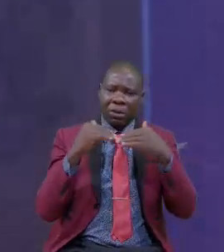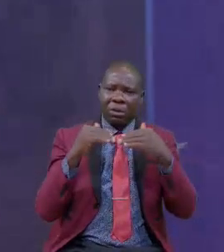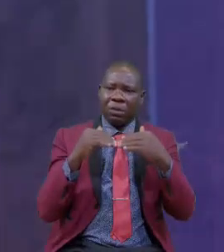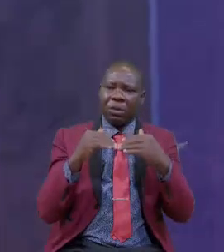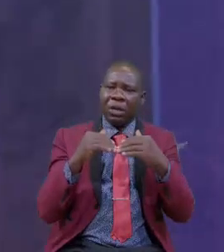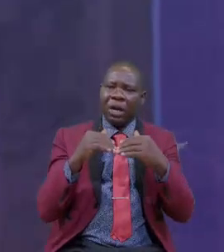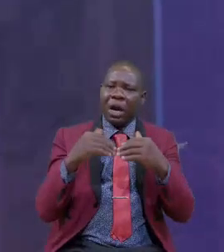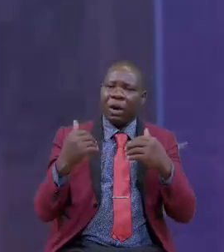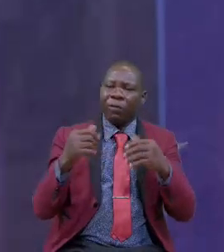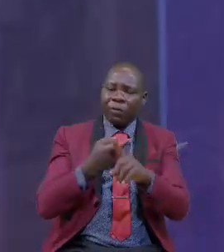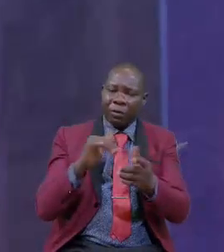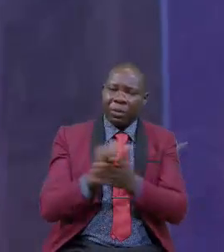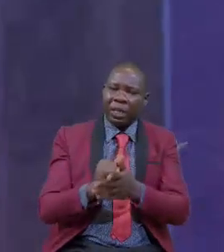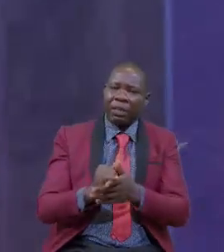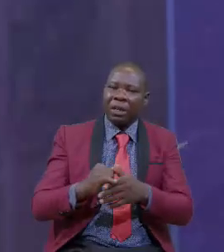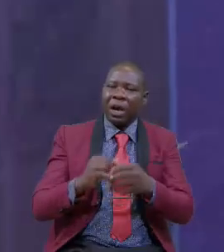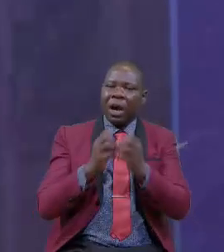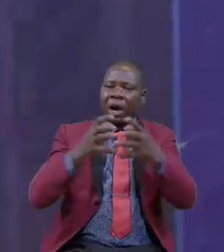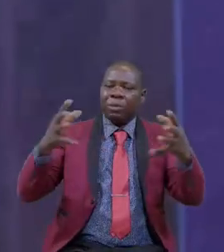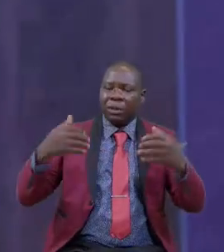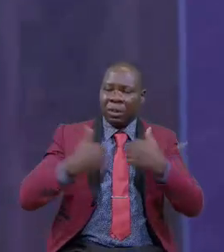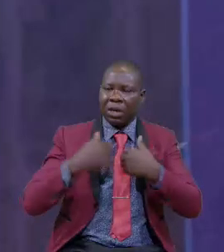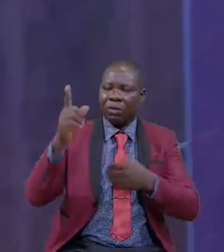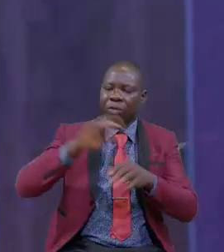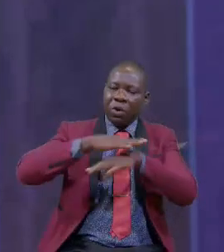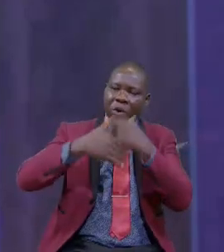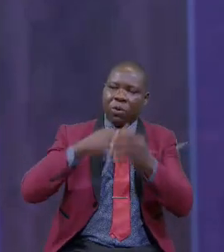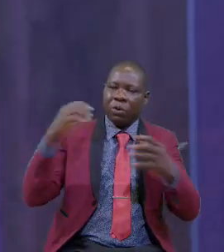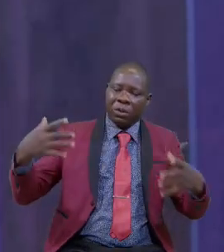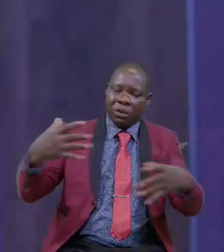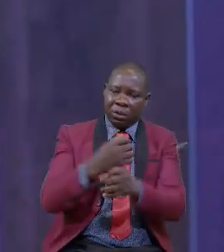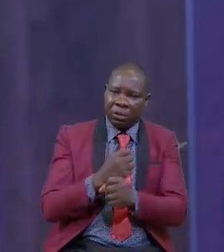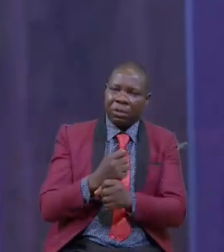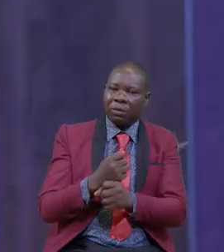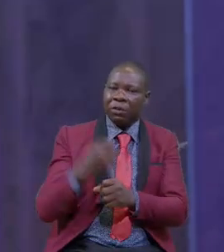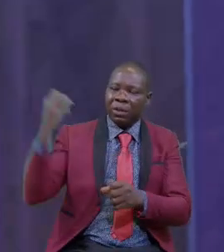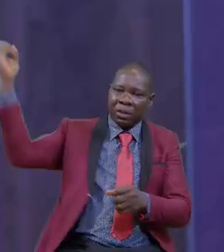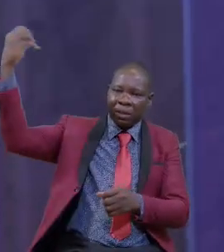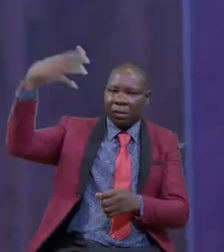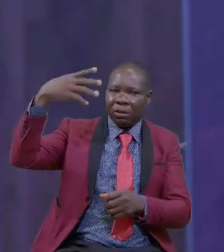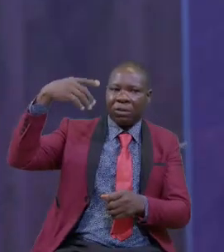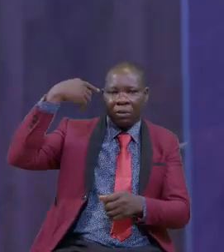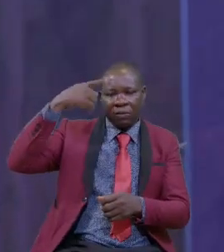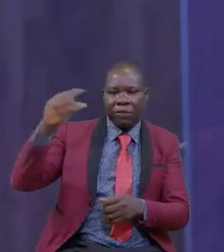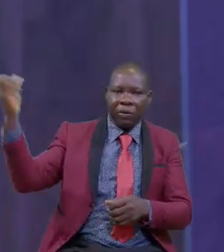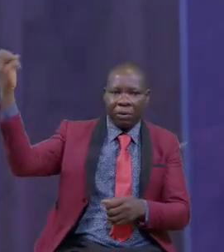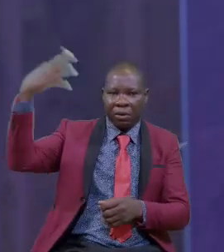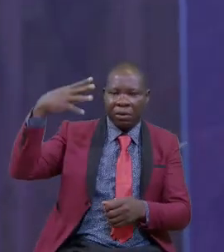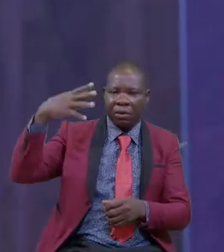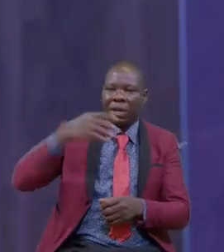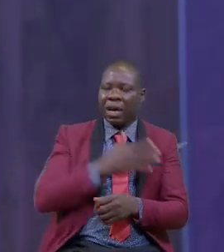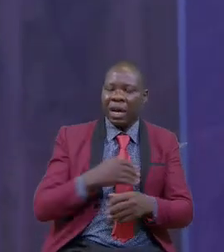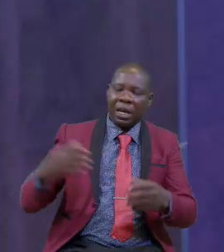received. Grace for grace, grace upon grace, and grace after grace in